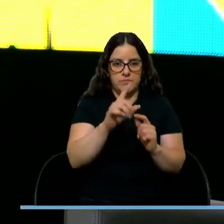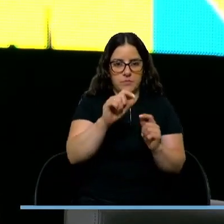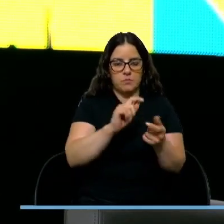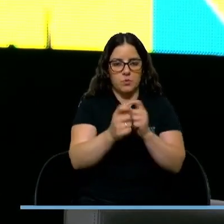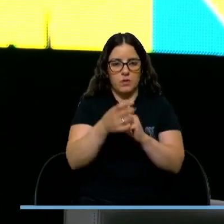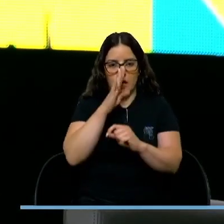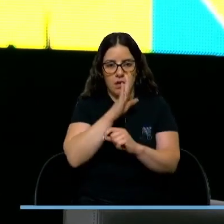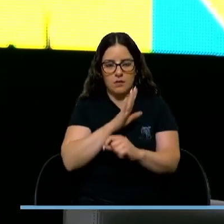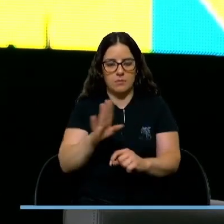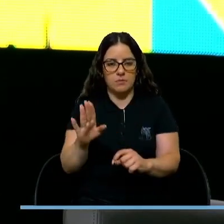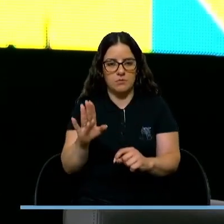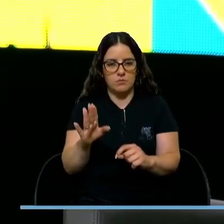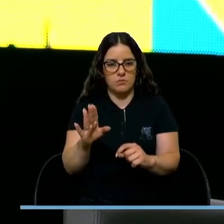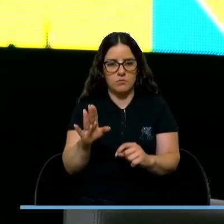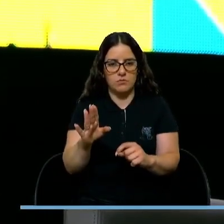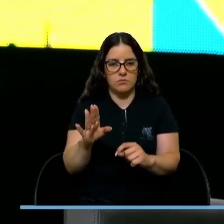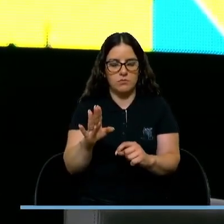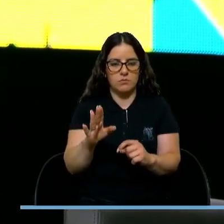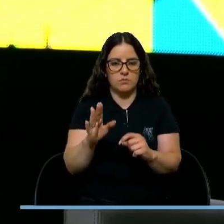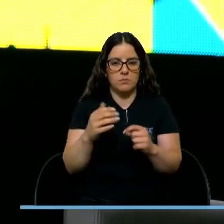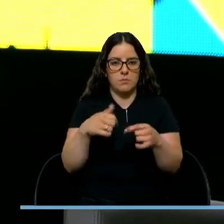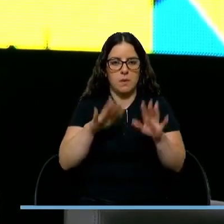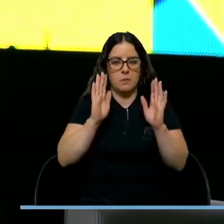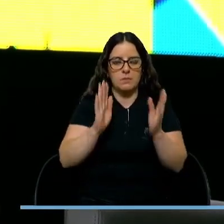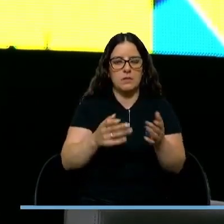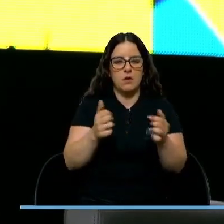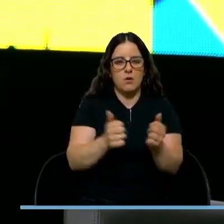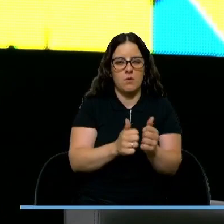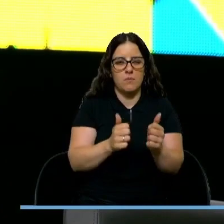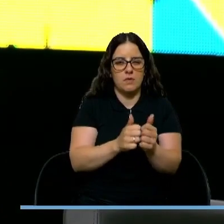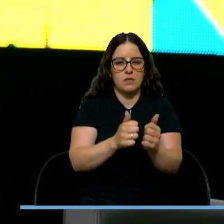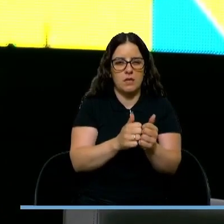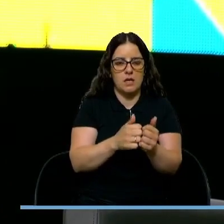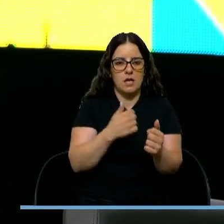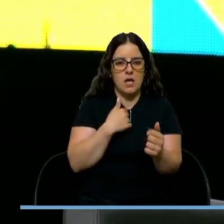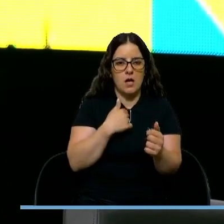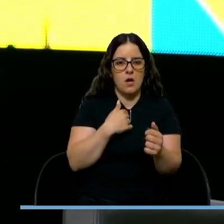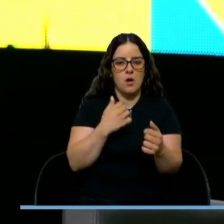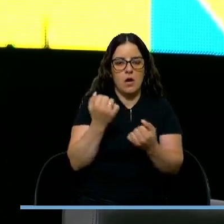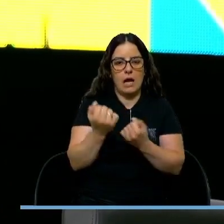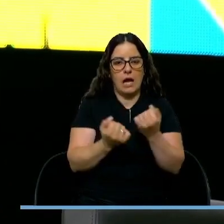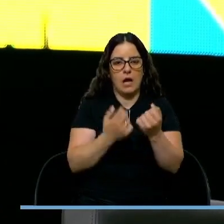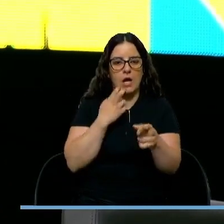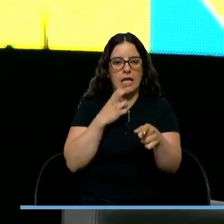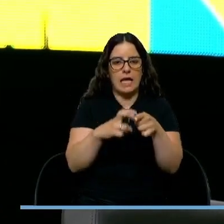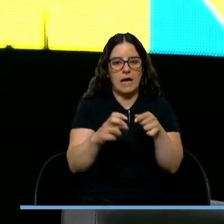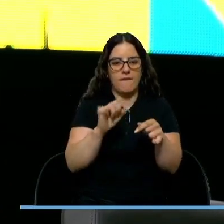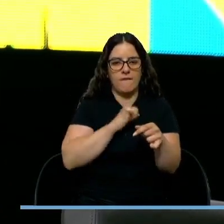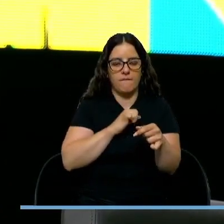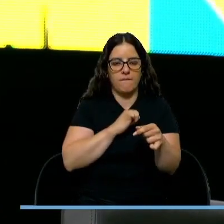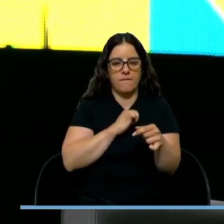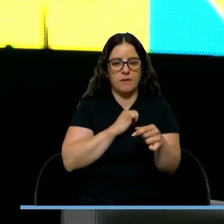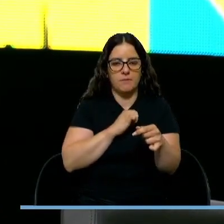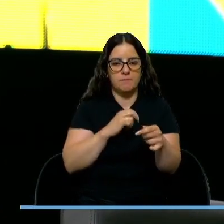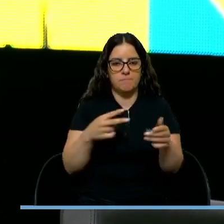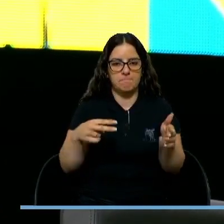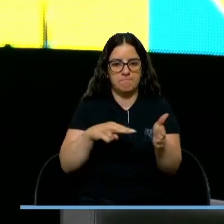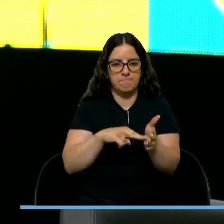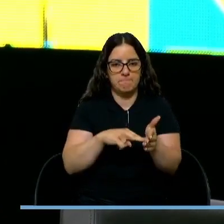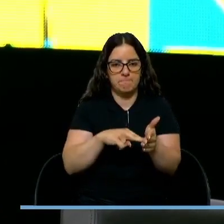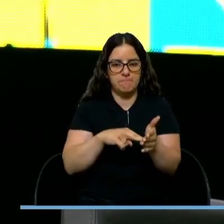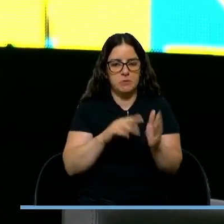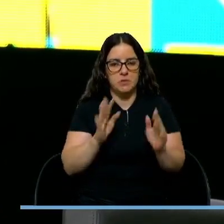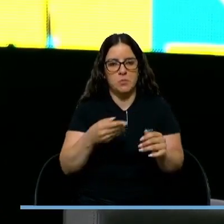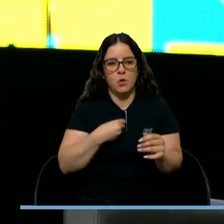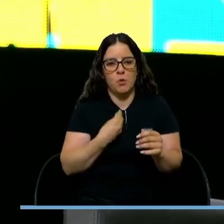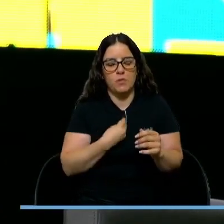practice. It's a change of habits, but also has to be followed because in addition to have an